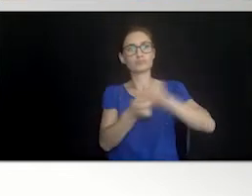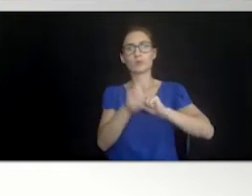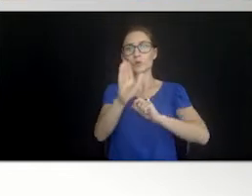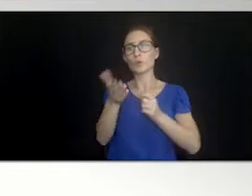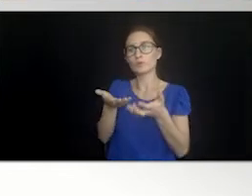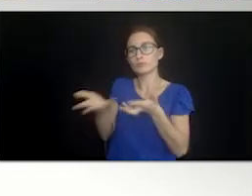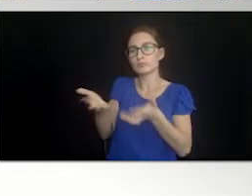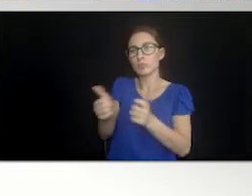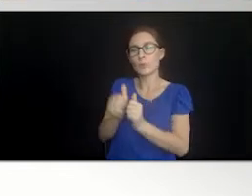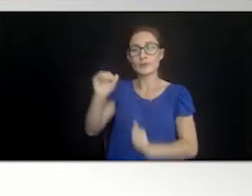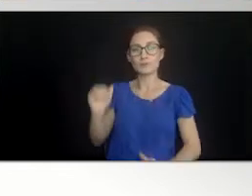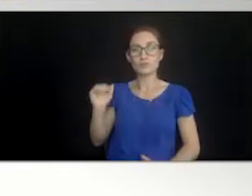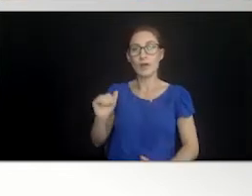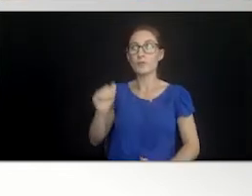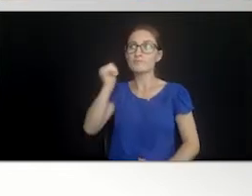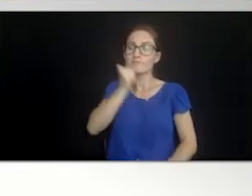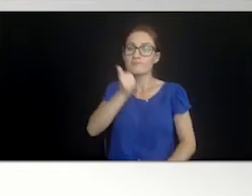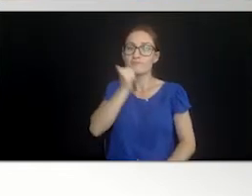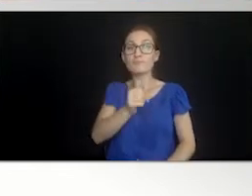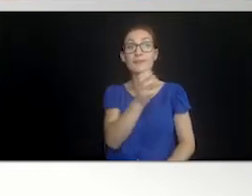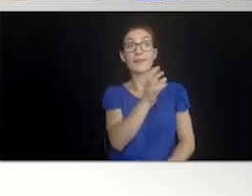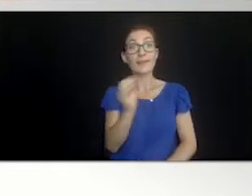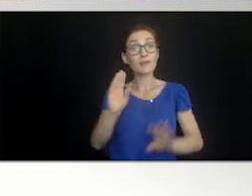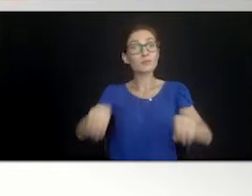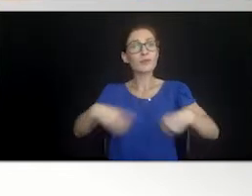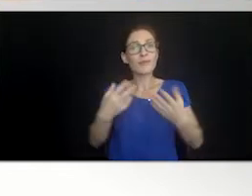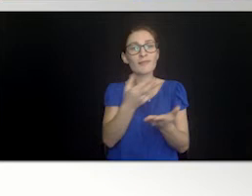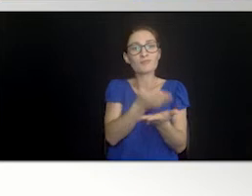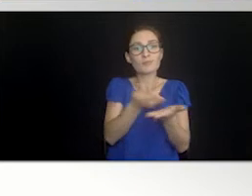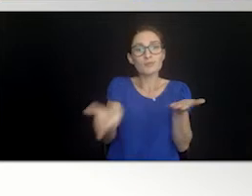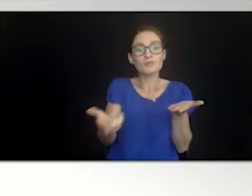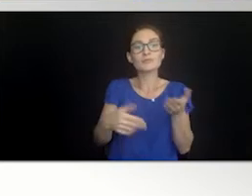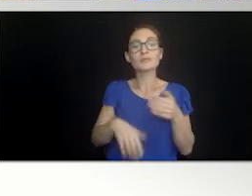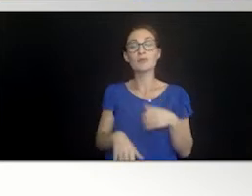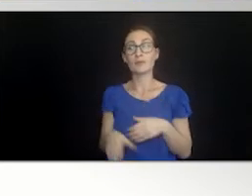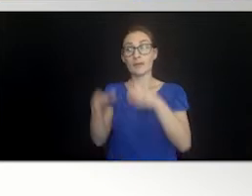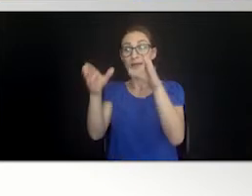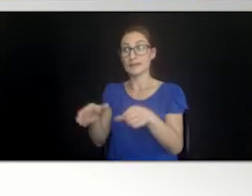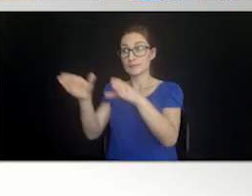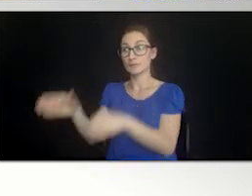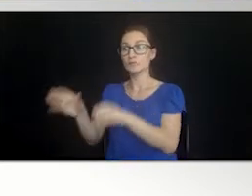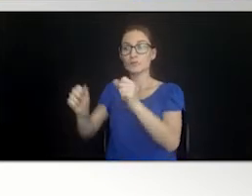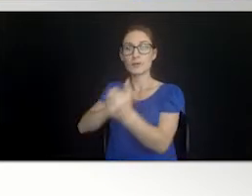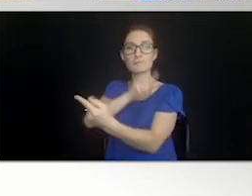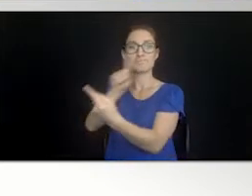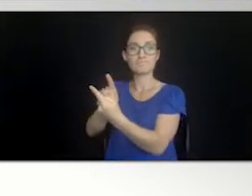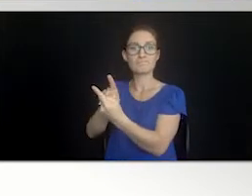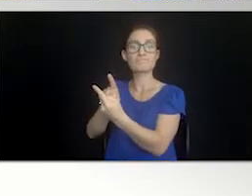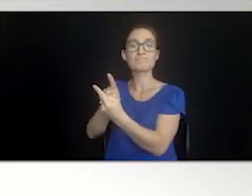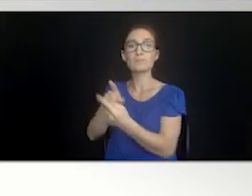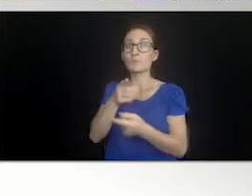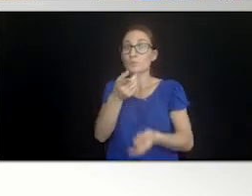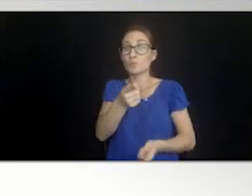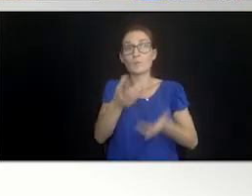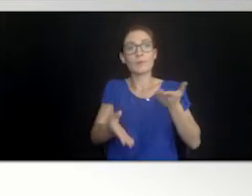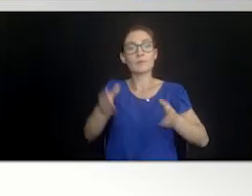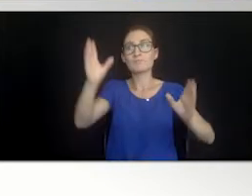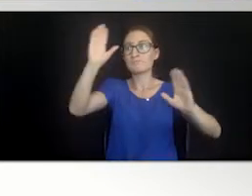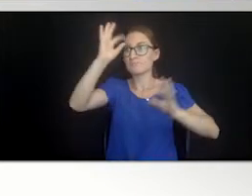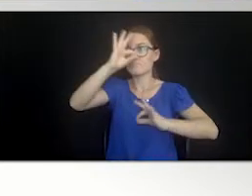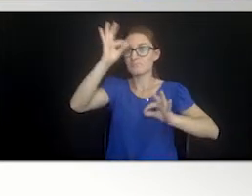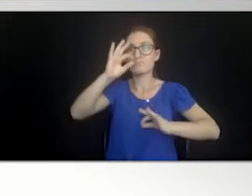with your child on a daily basis, and how using our platform will give you access to resources and individuals you may have never known